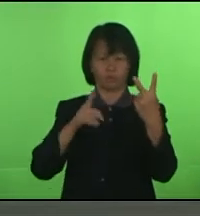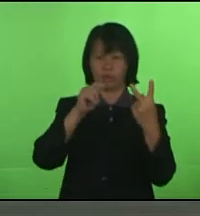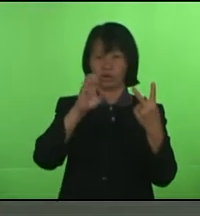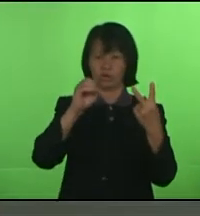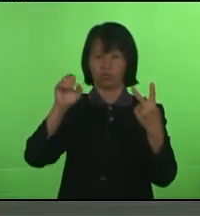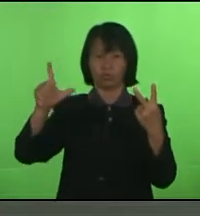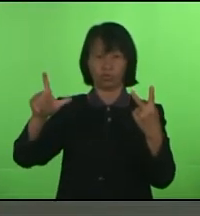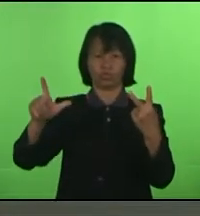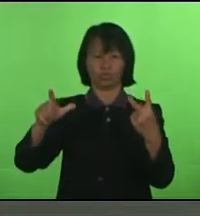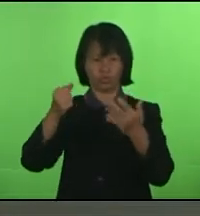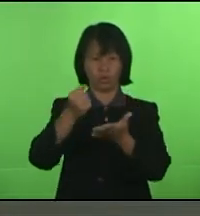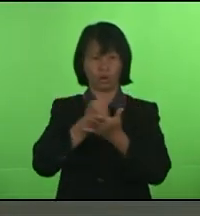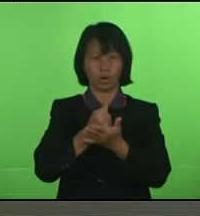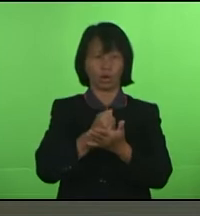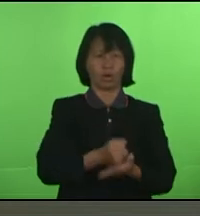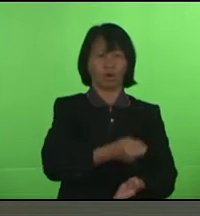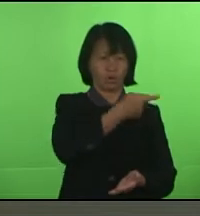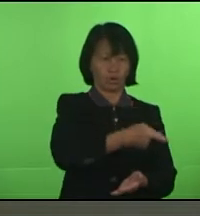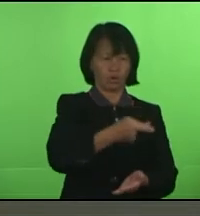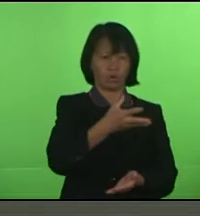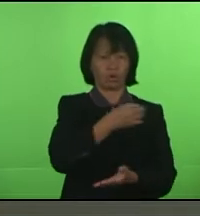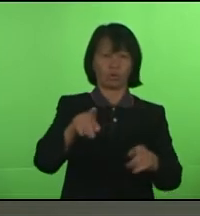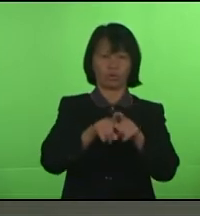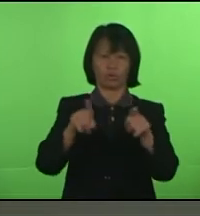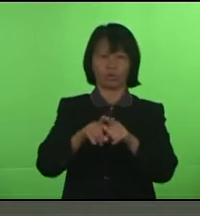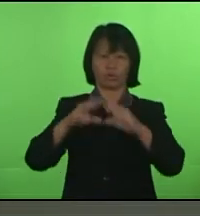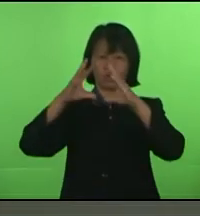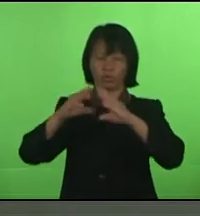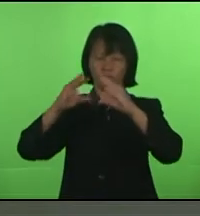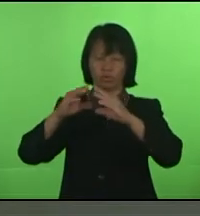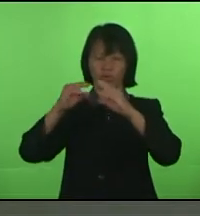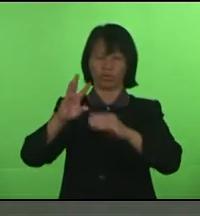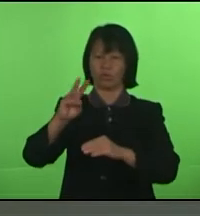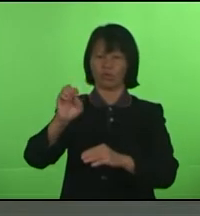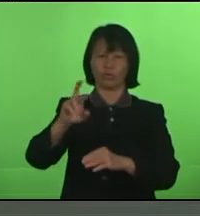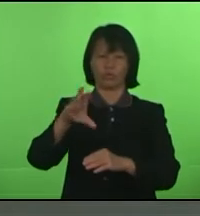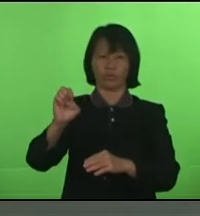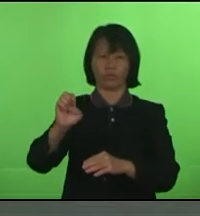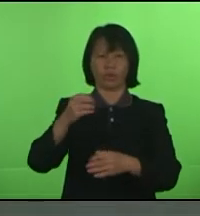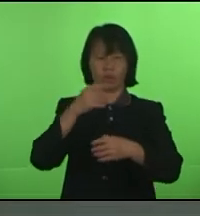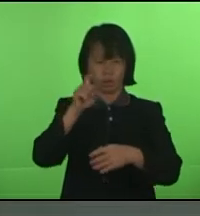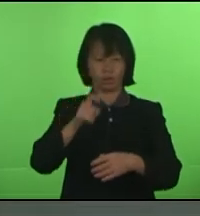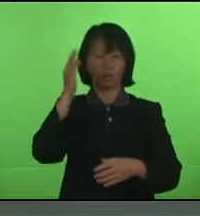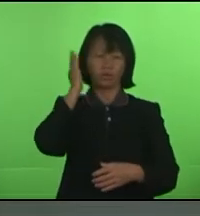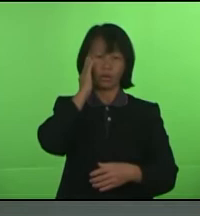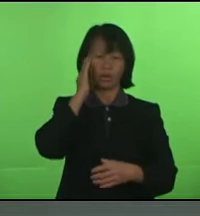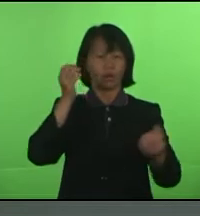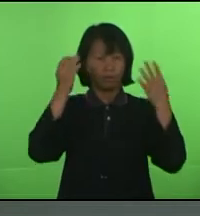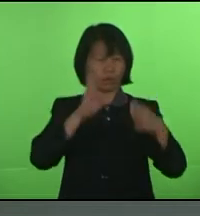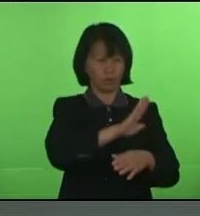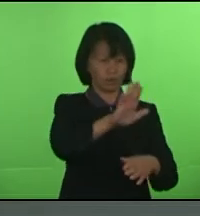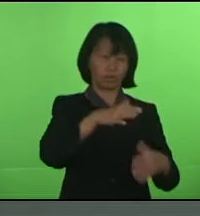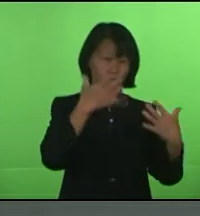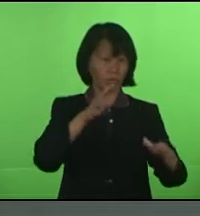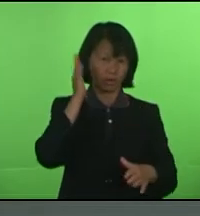available, hardware components as well as software components in the computer that you need to know, and I think many of you